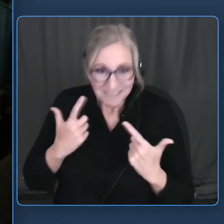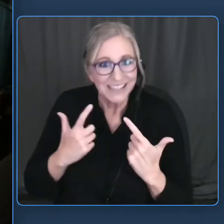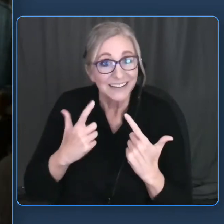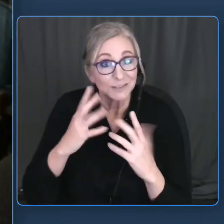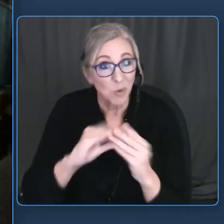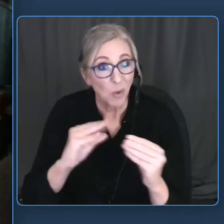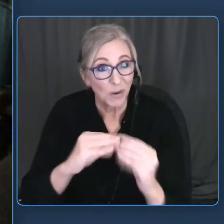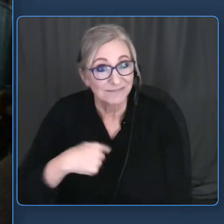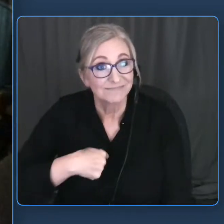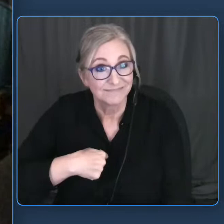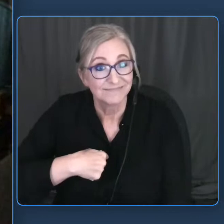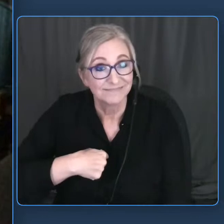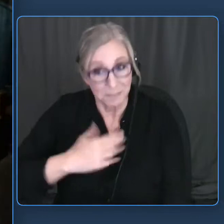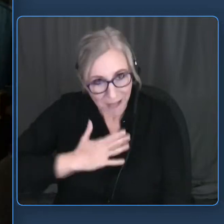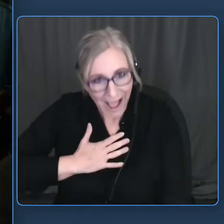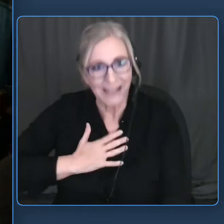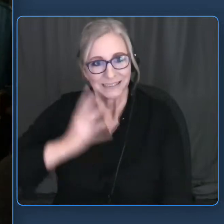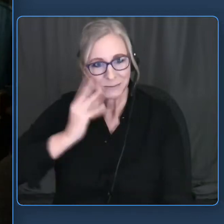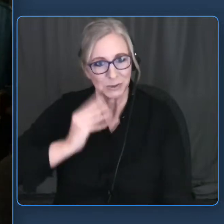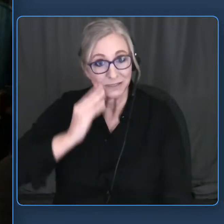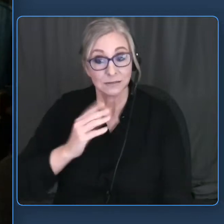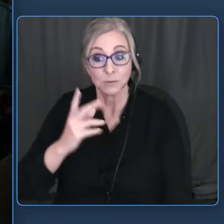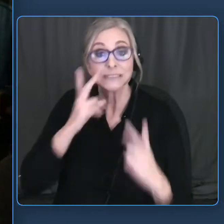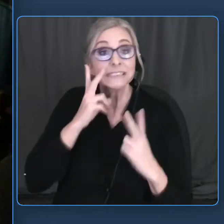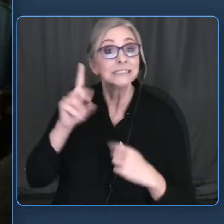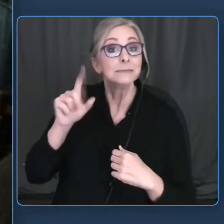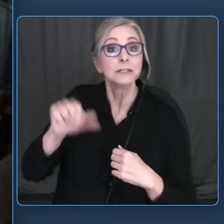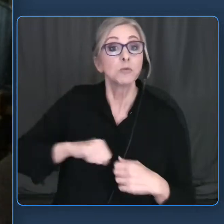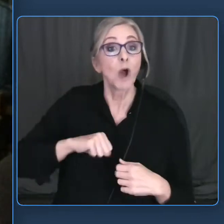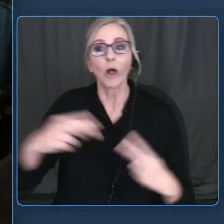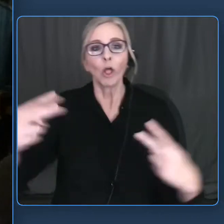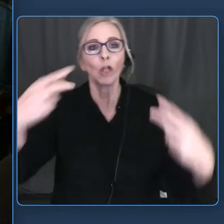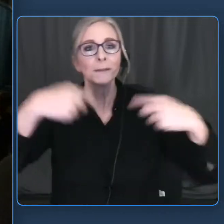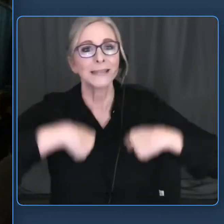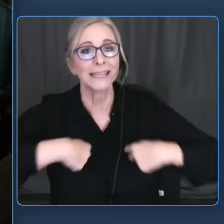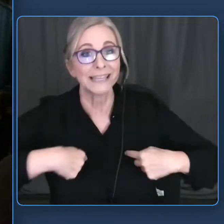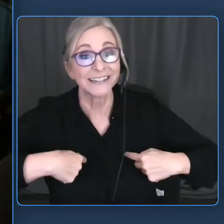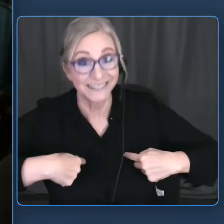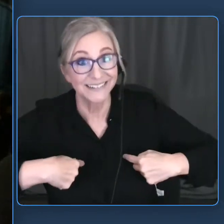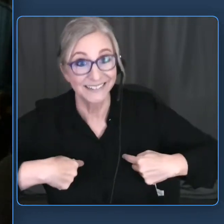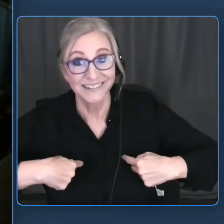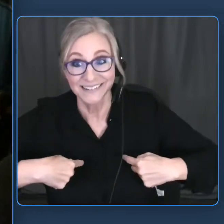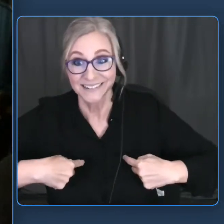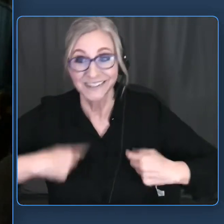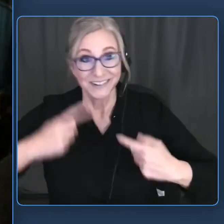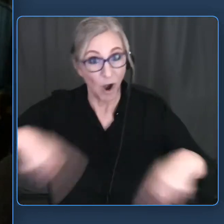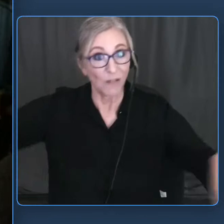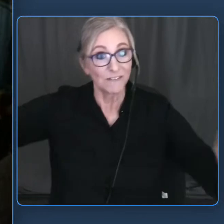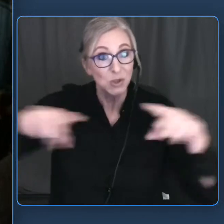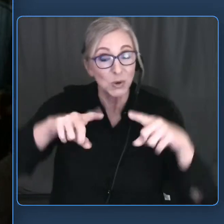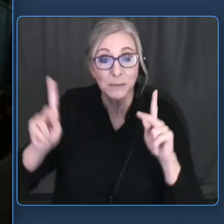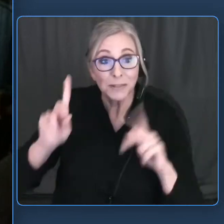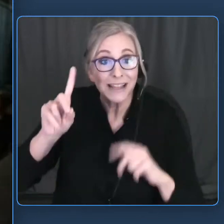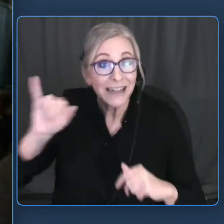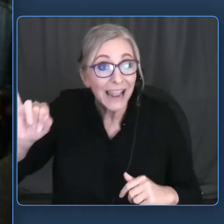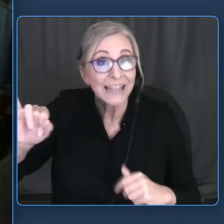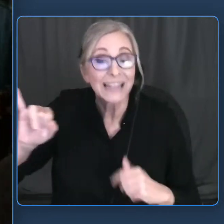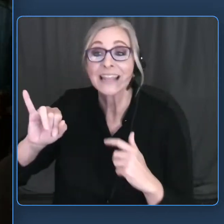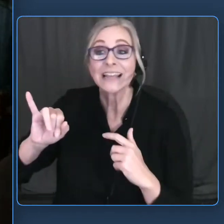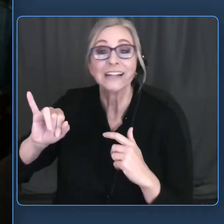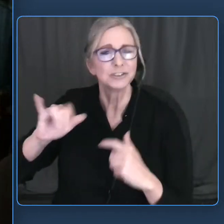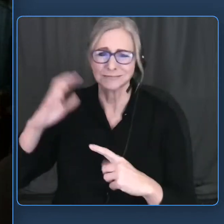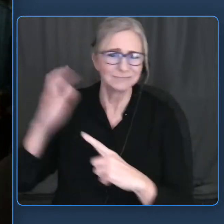story. So if you want to see what Disability Pride is, just take a look. And knowing all of you and people like Danny, who's